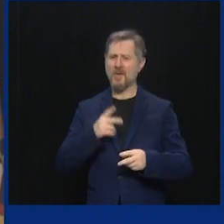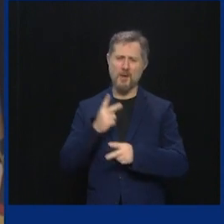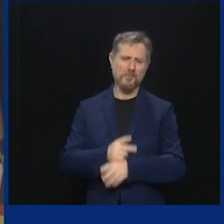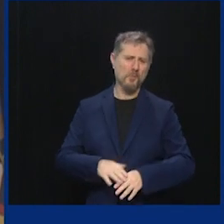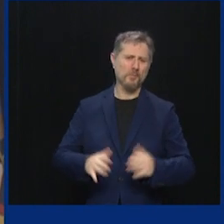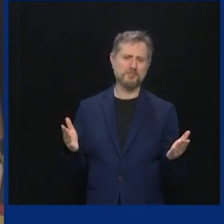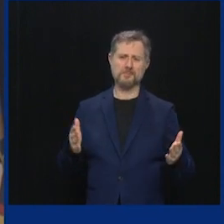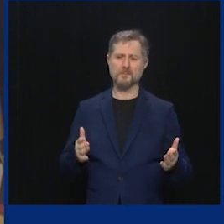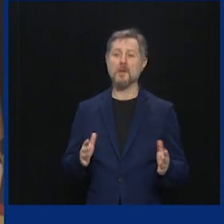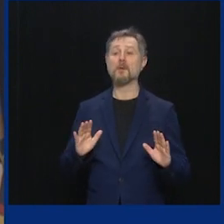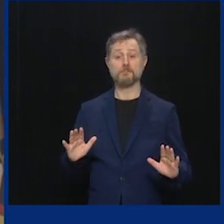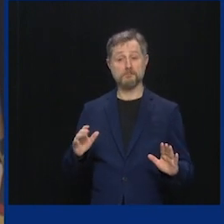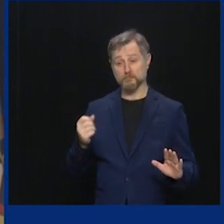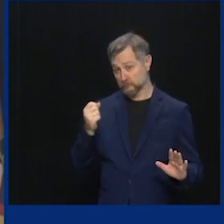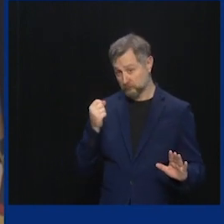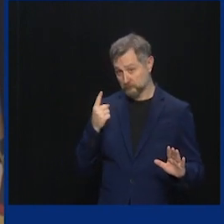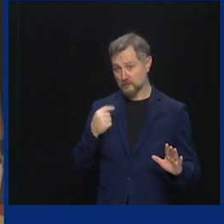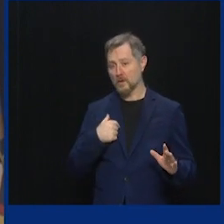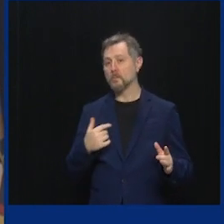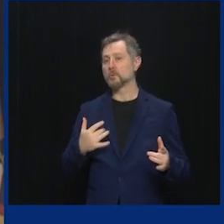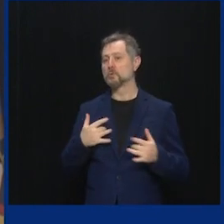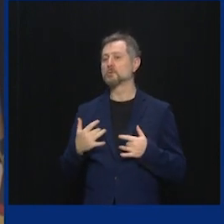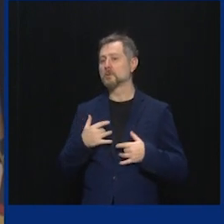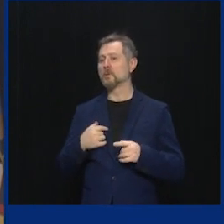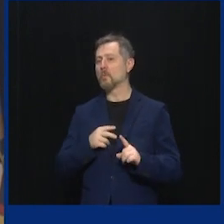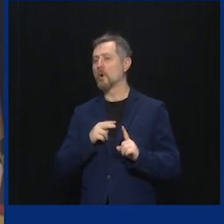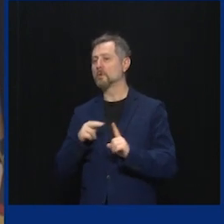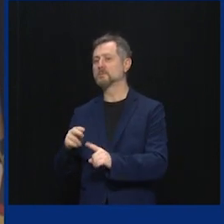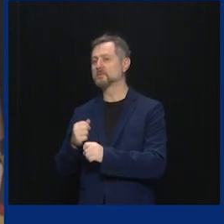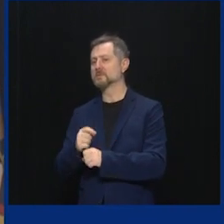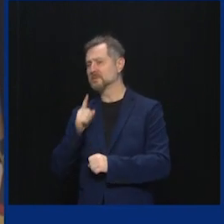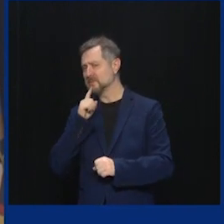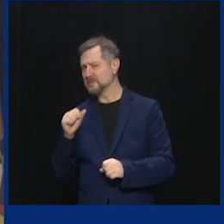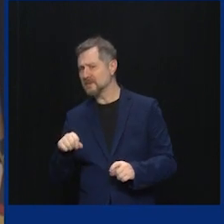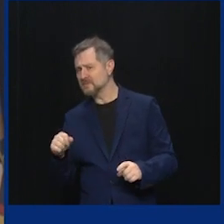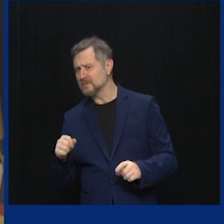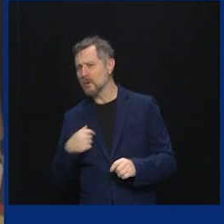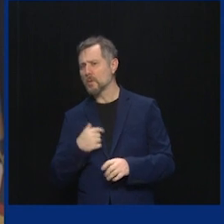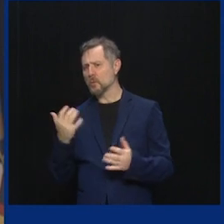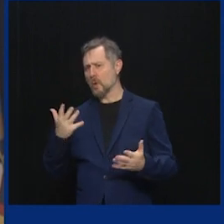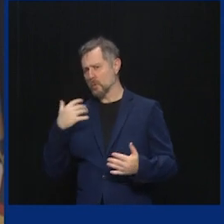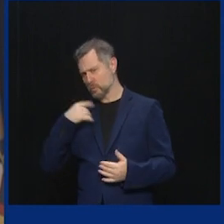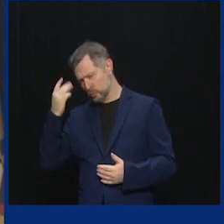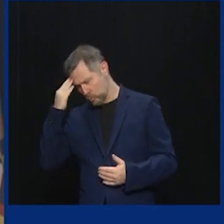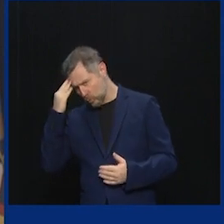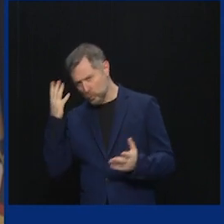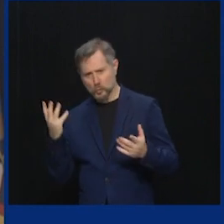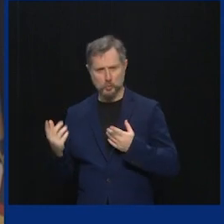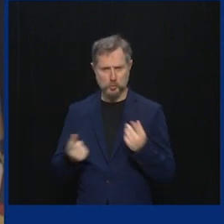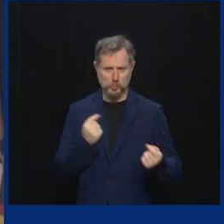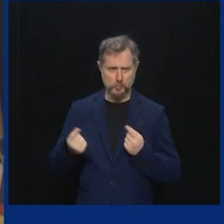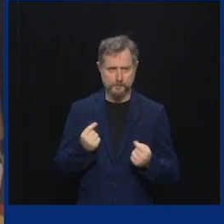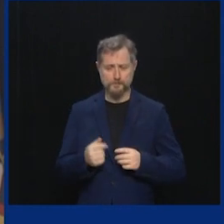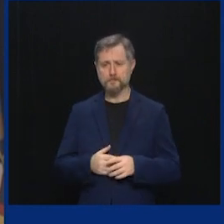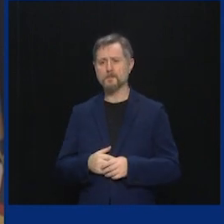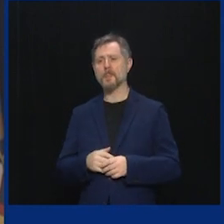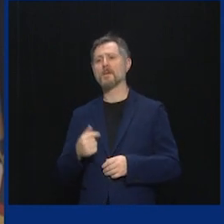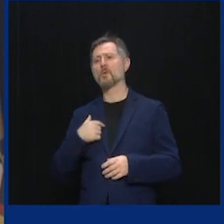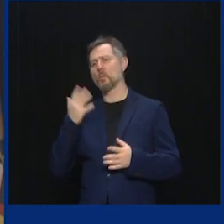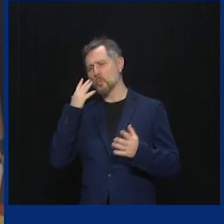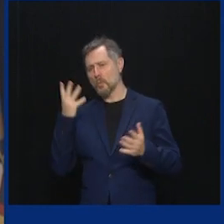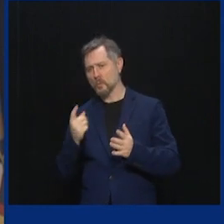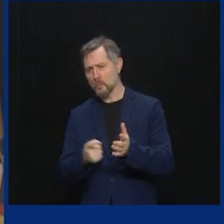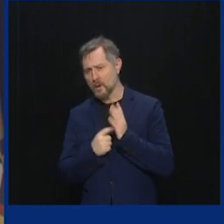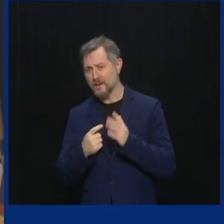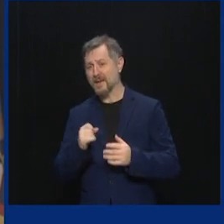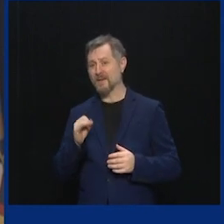of concern. I am very concerned about this, but we know so much more. We've done this before. We know what has to happen. And if we can just